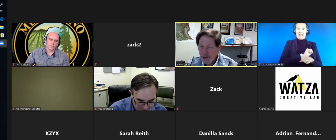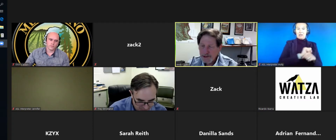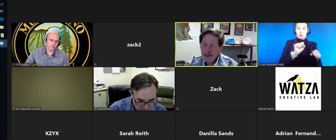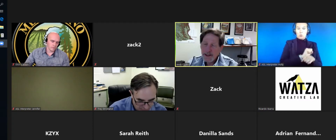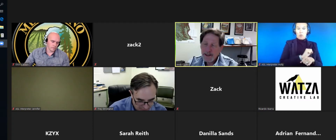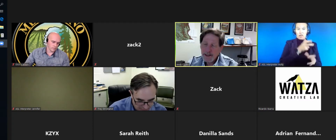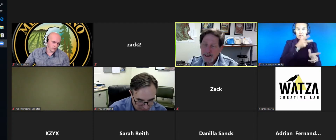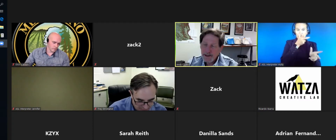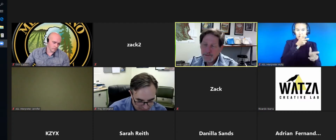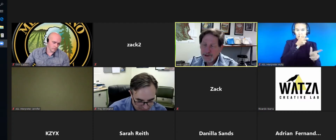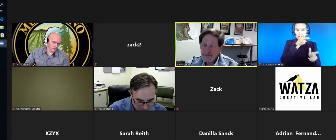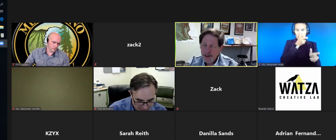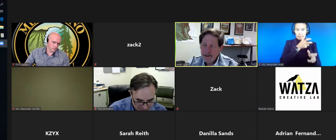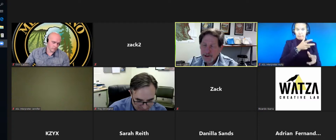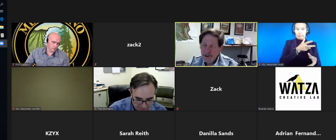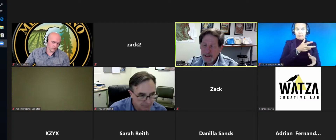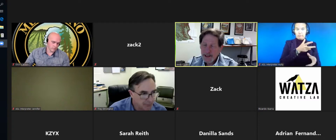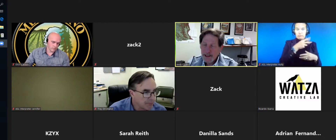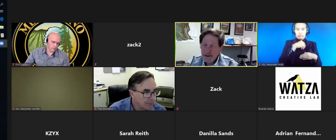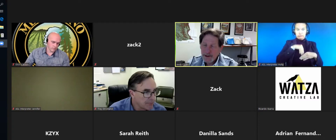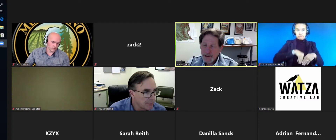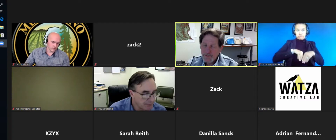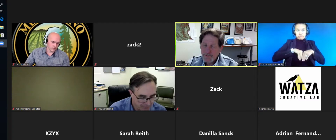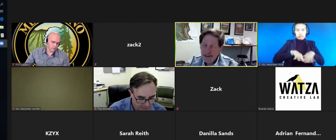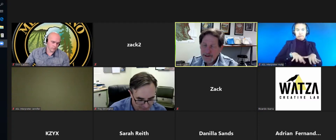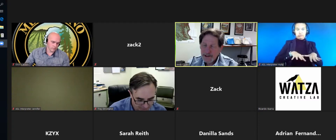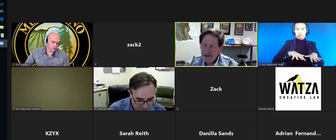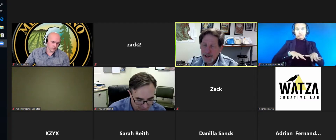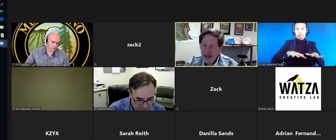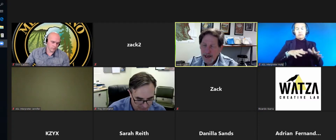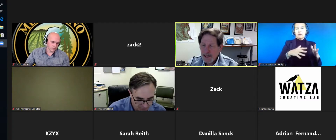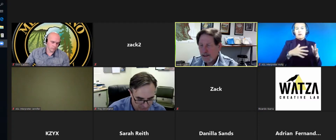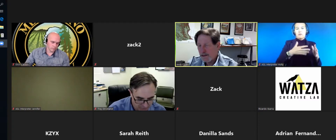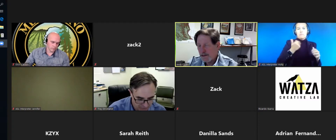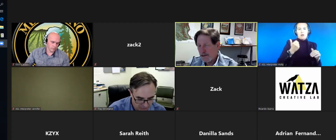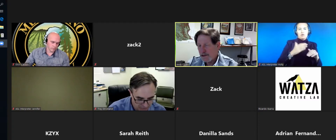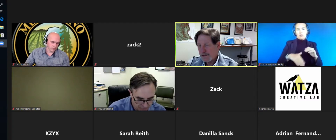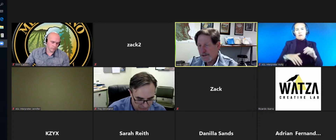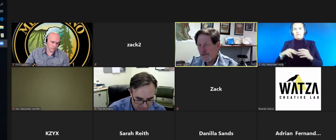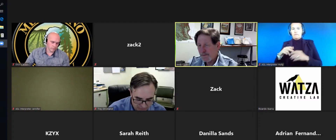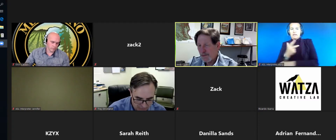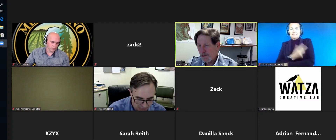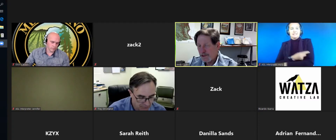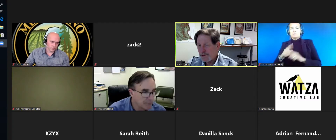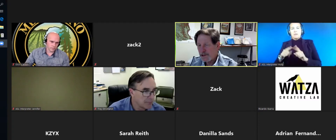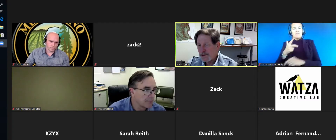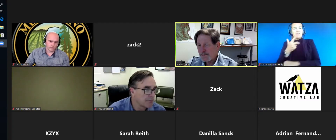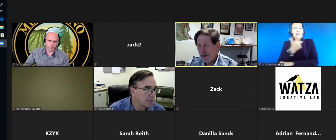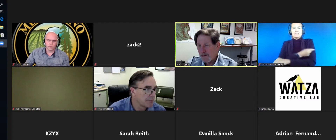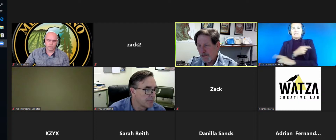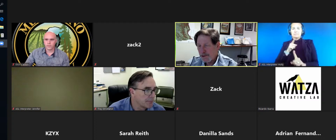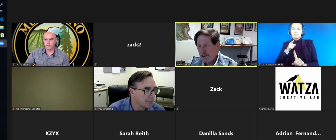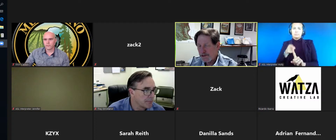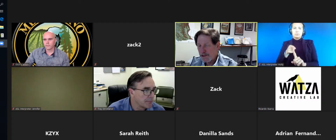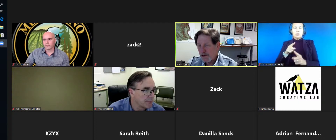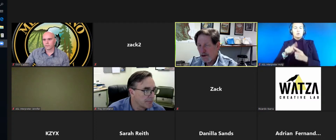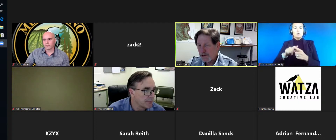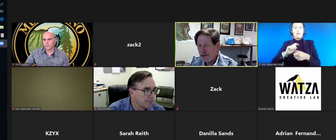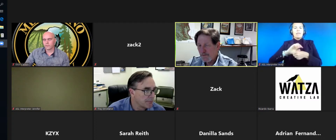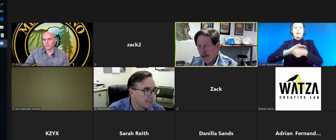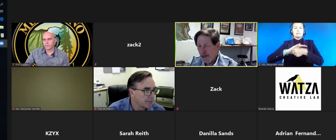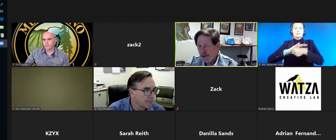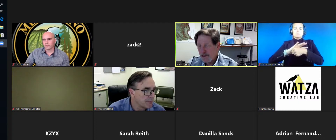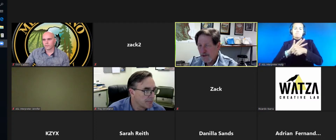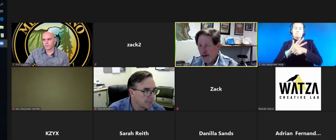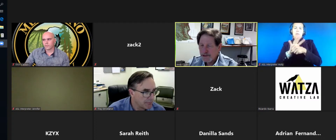some ways, response. So the vaccines are aimed at the specific proteins, the spike proteins that cause